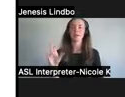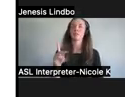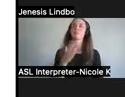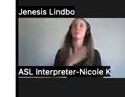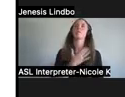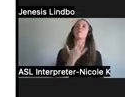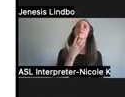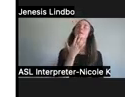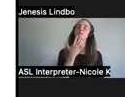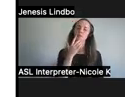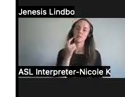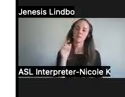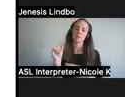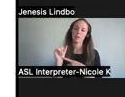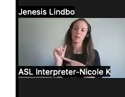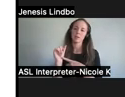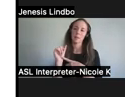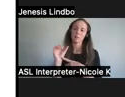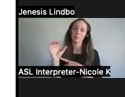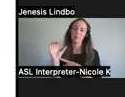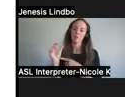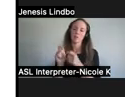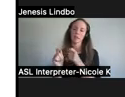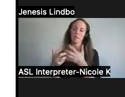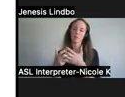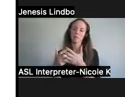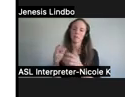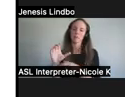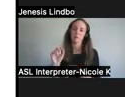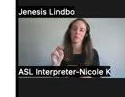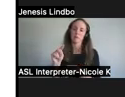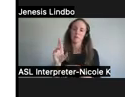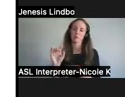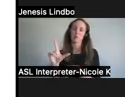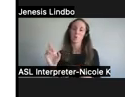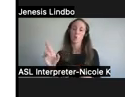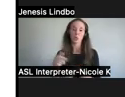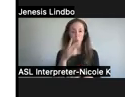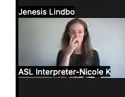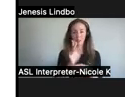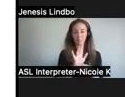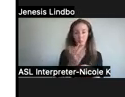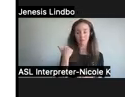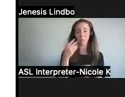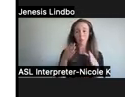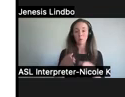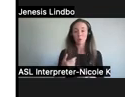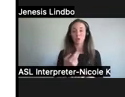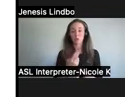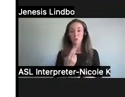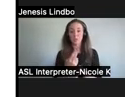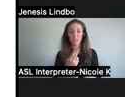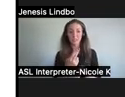adaptive controllers because you can do so much with it. As you saw in the video before, the person was using this controller to play some